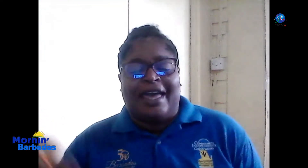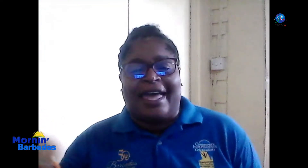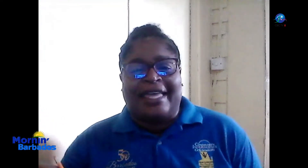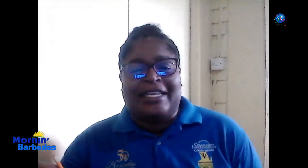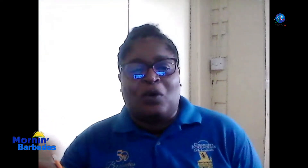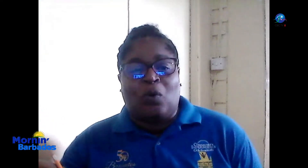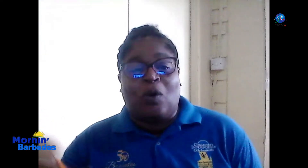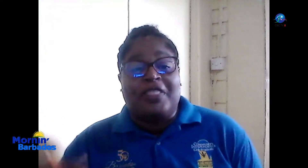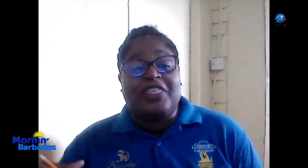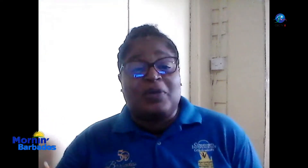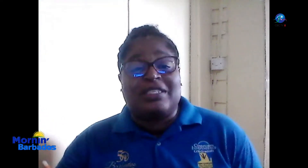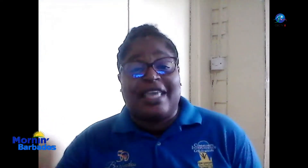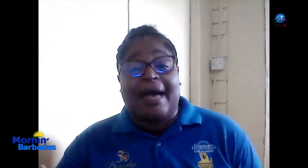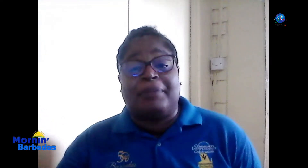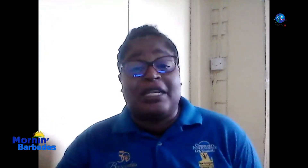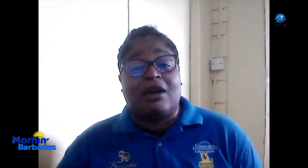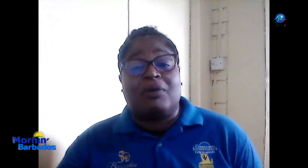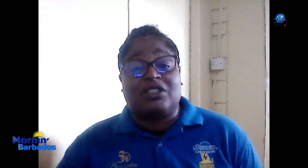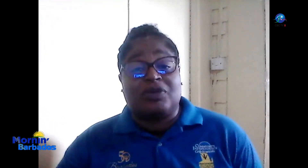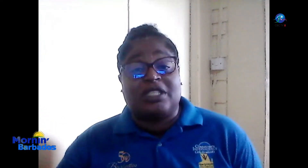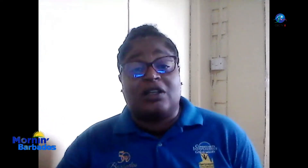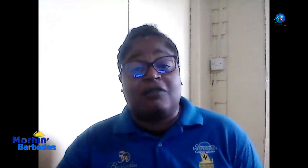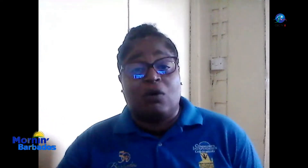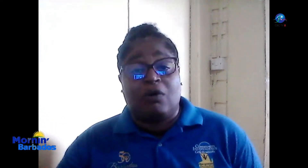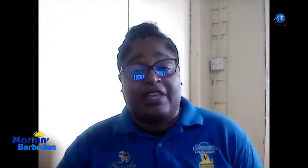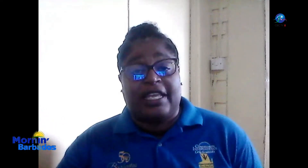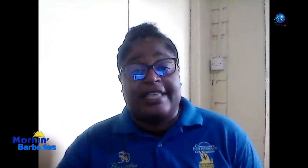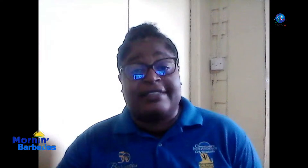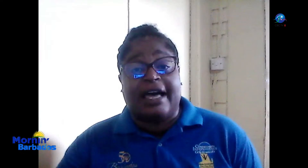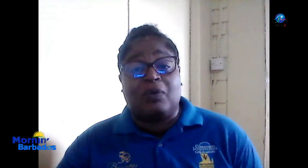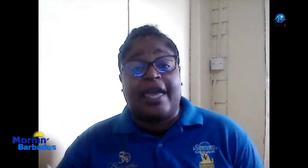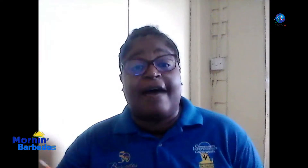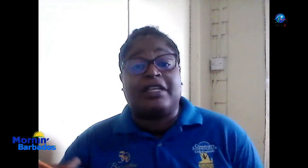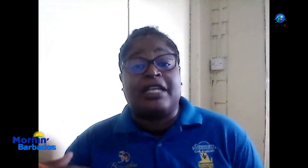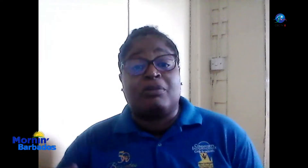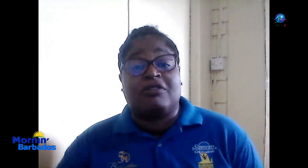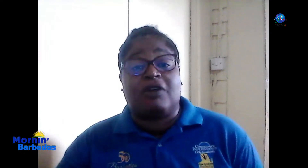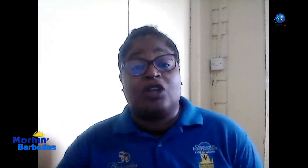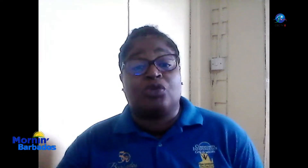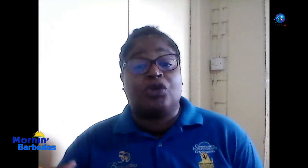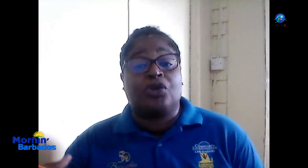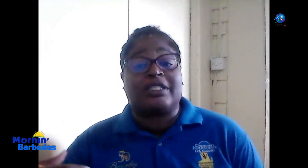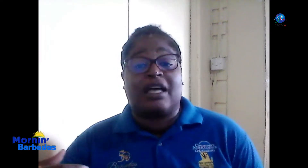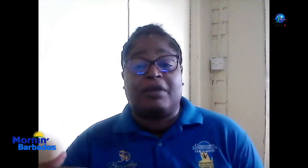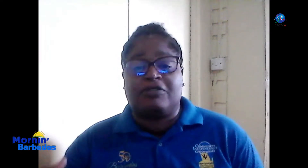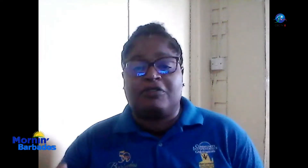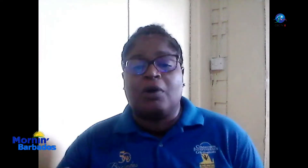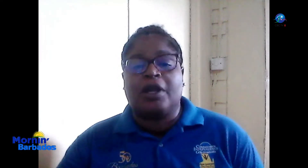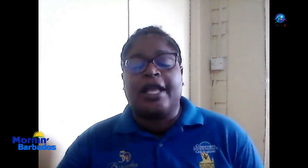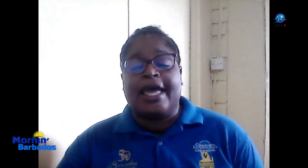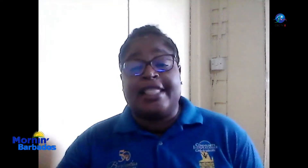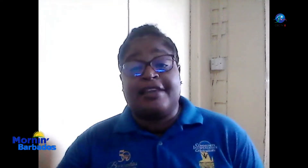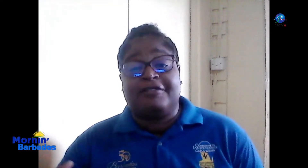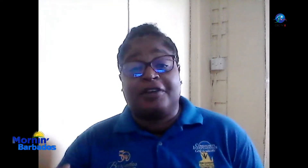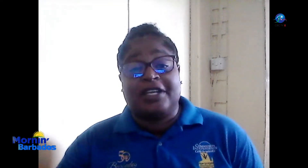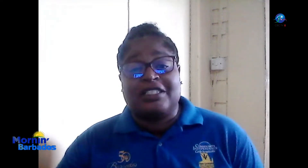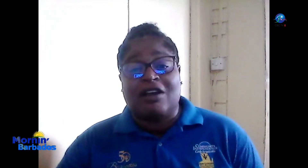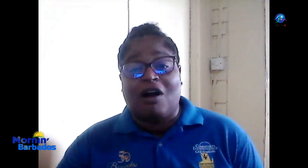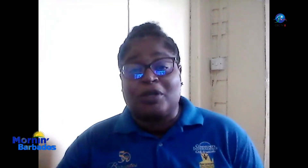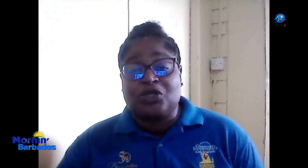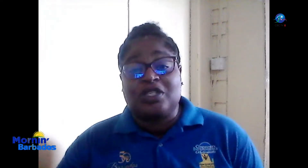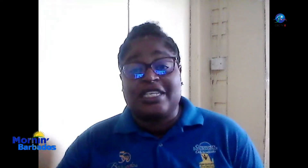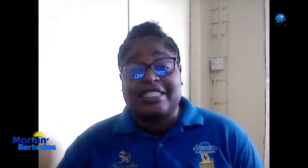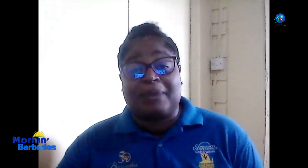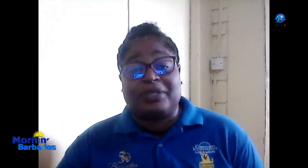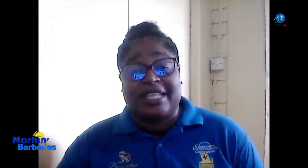differently. And one thing we see happening now as a result of COVID is that we have a number of entrepreneurs coming forward, and there are